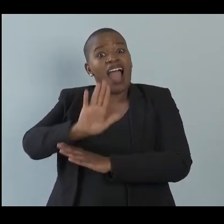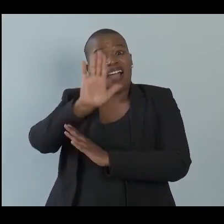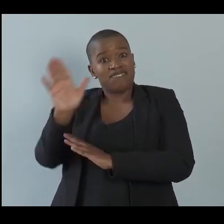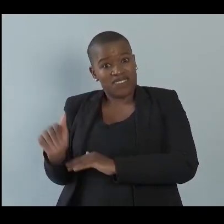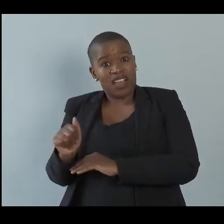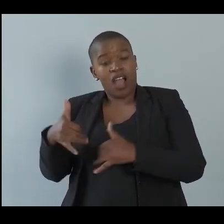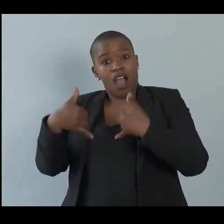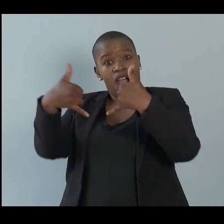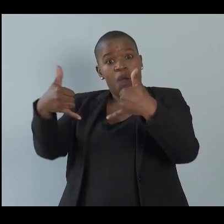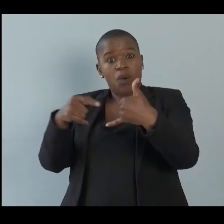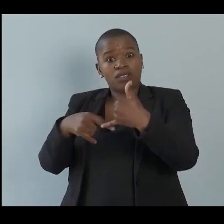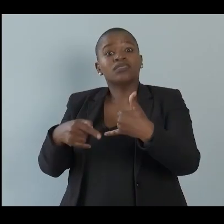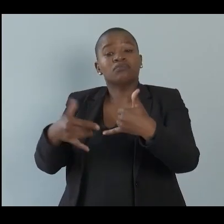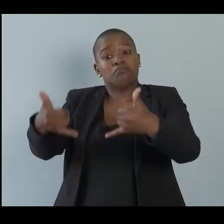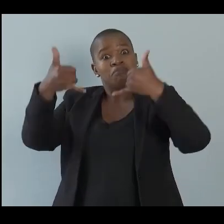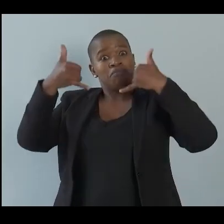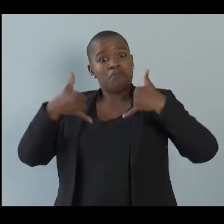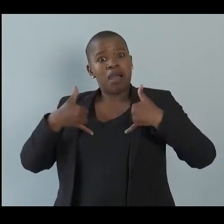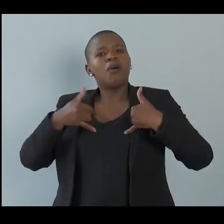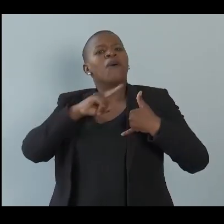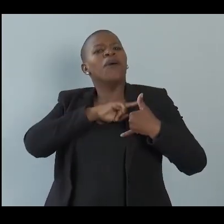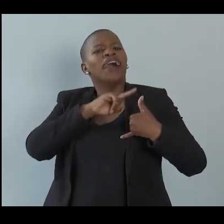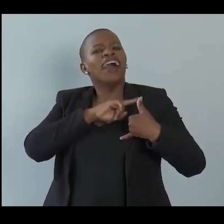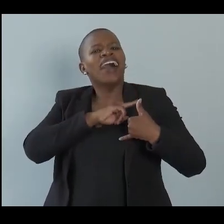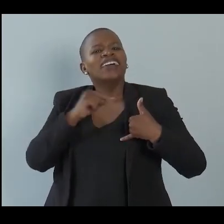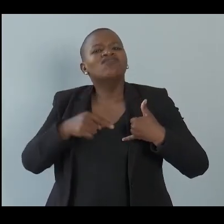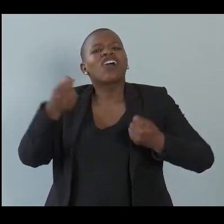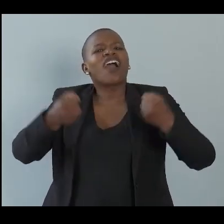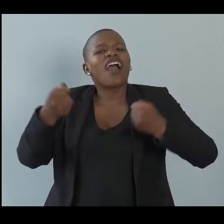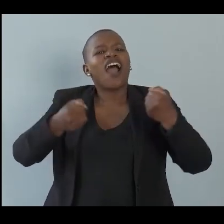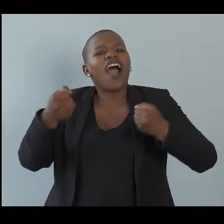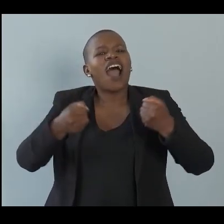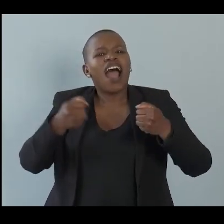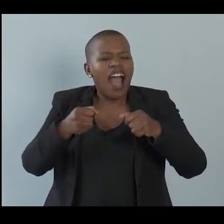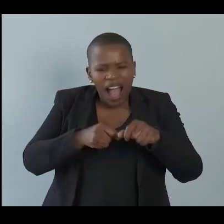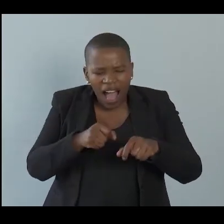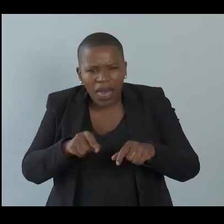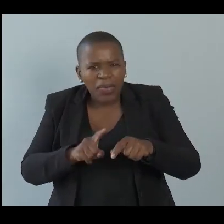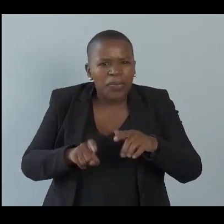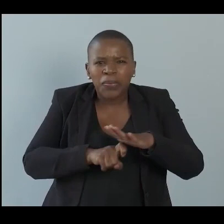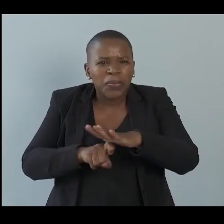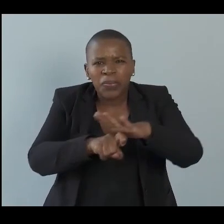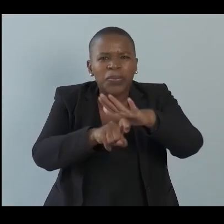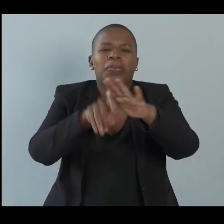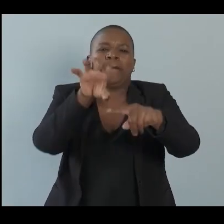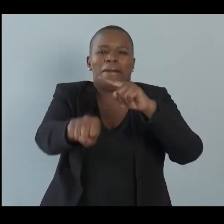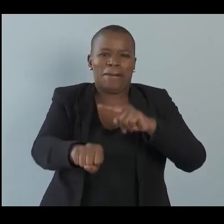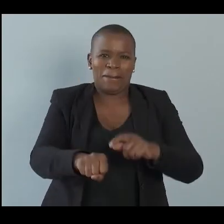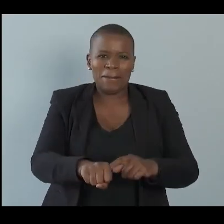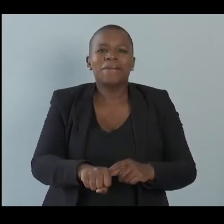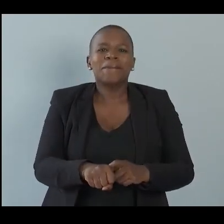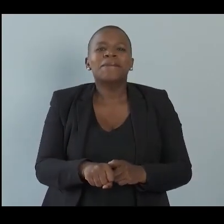the best customer experience in the car tracking industry for 2023 and 2024, evidence that we are putting our customers